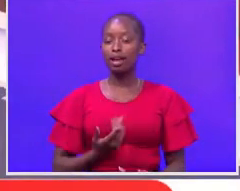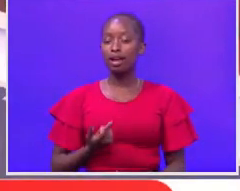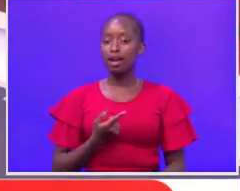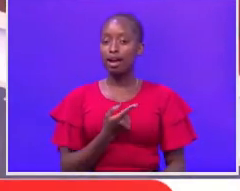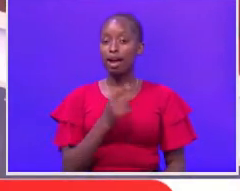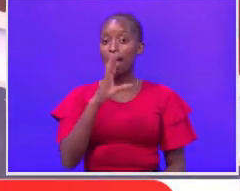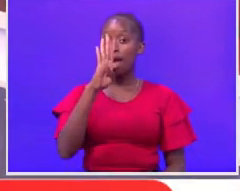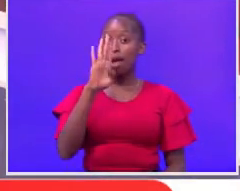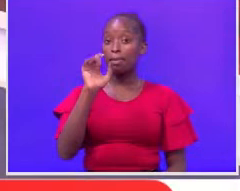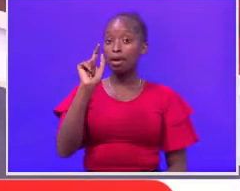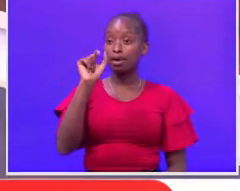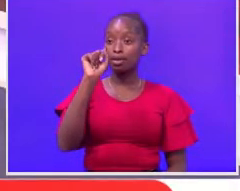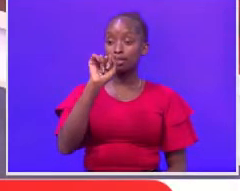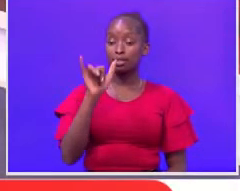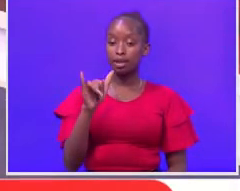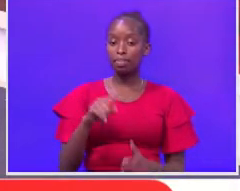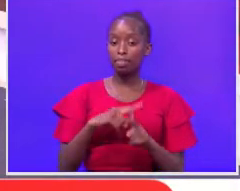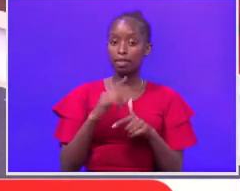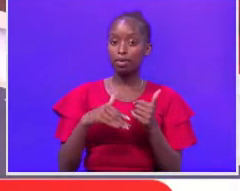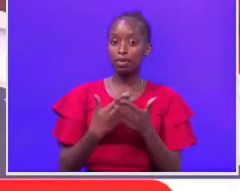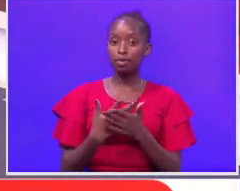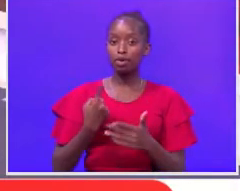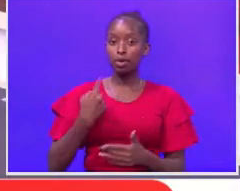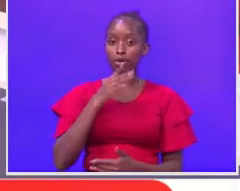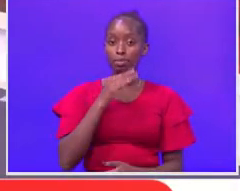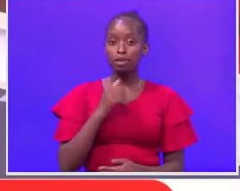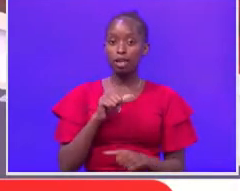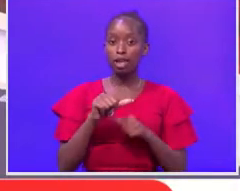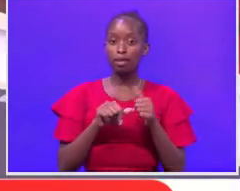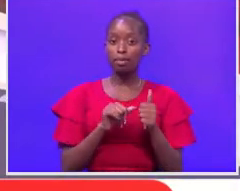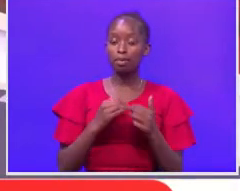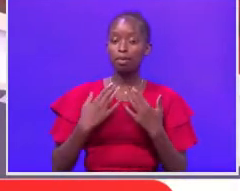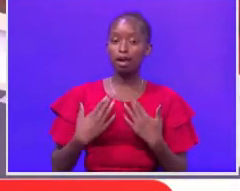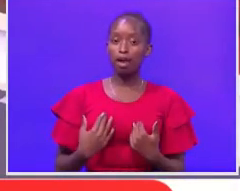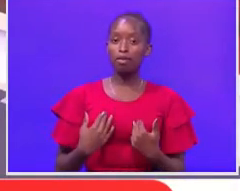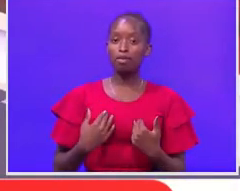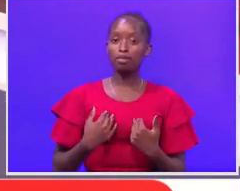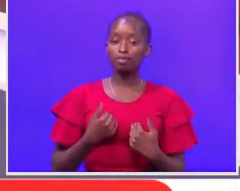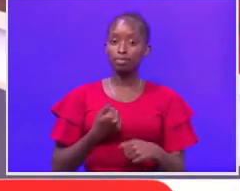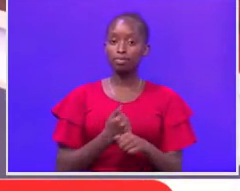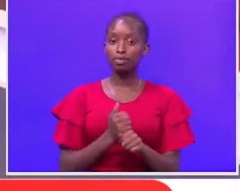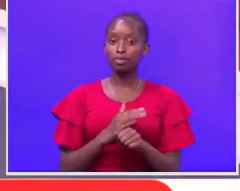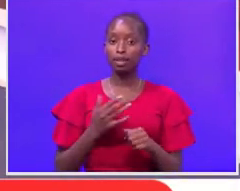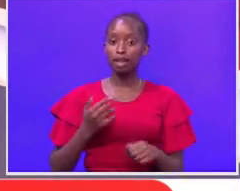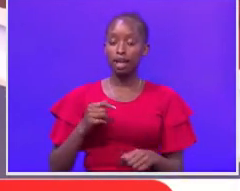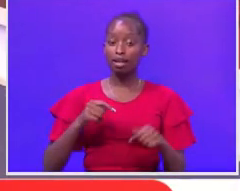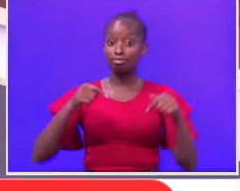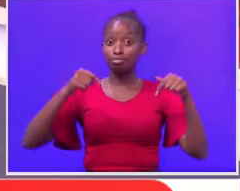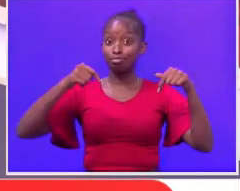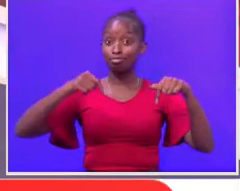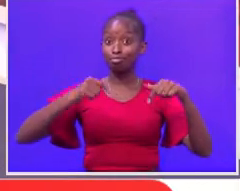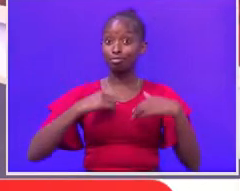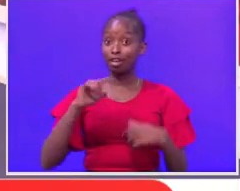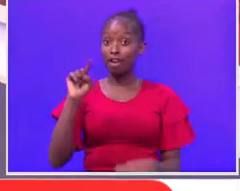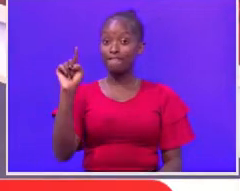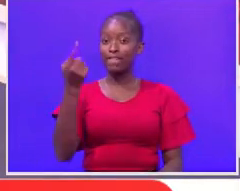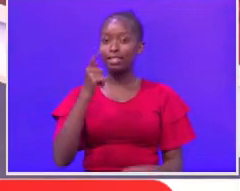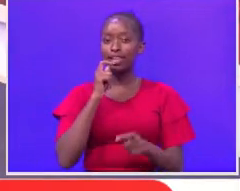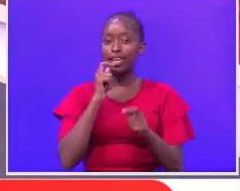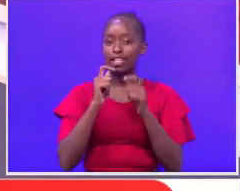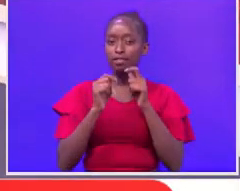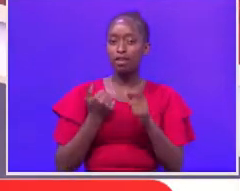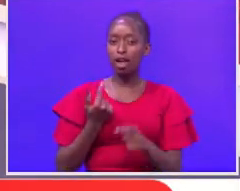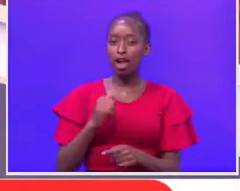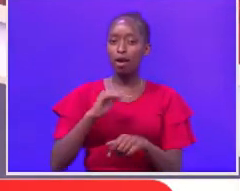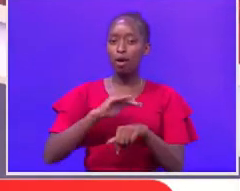Economy and Fisheries, will be speaking to us exclusively. This is her first ever interview on